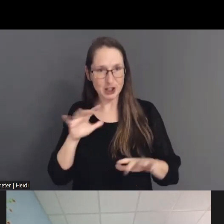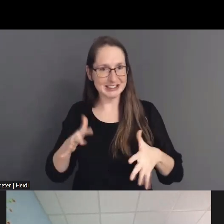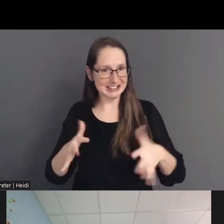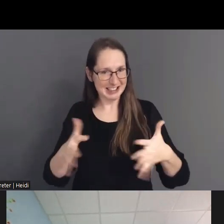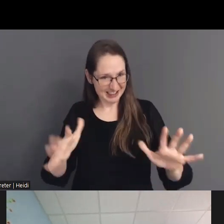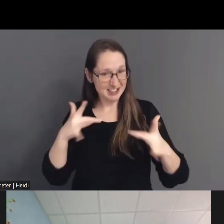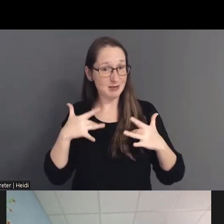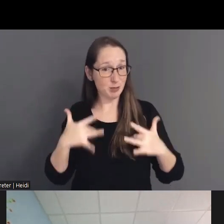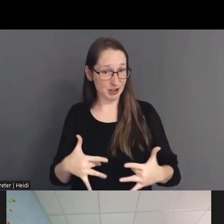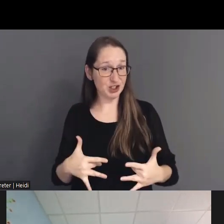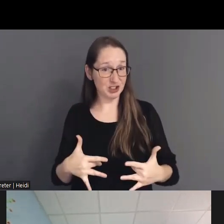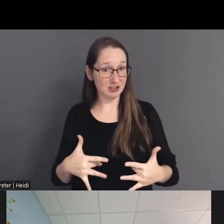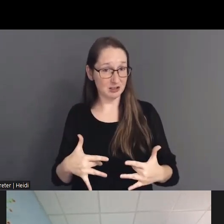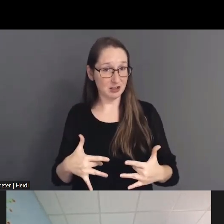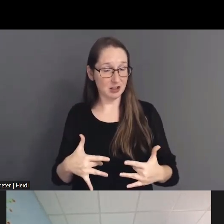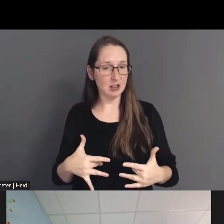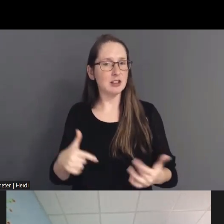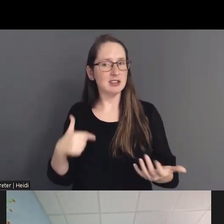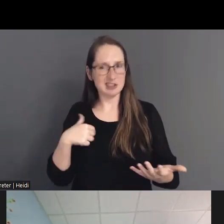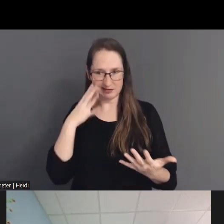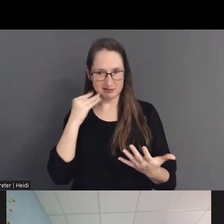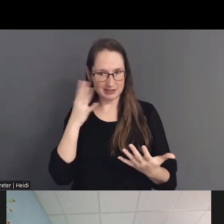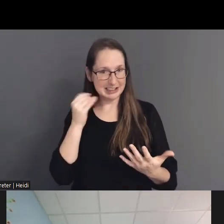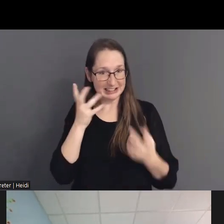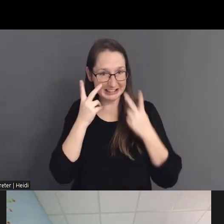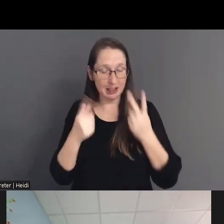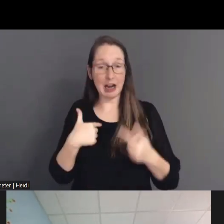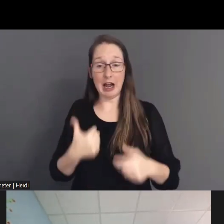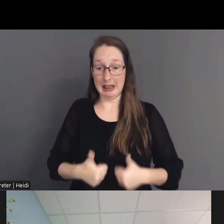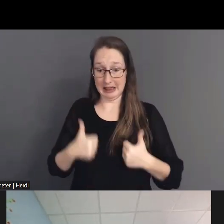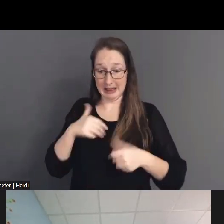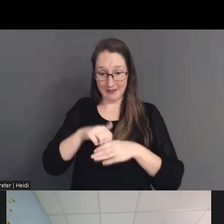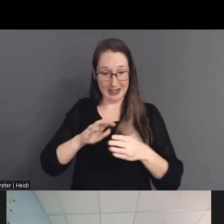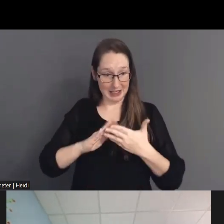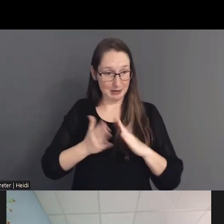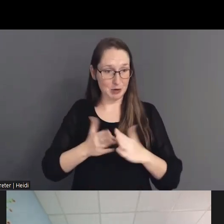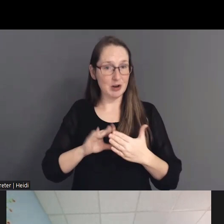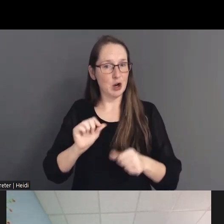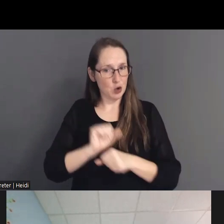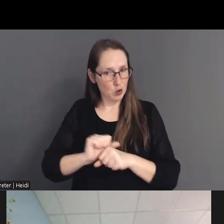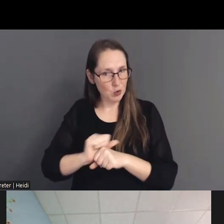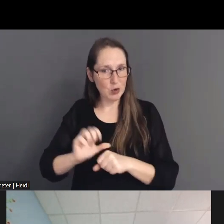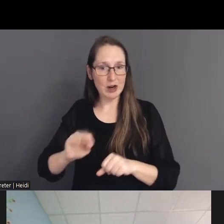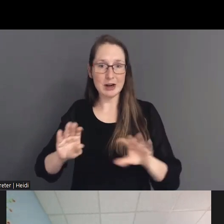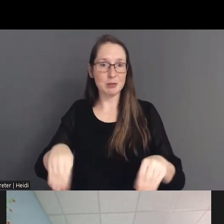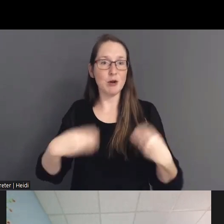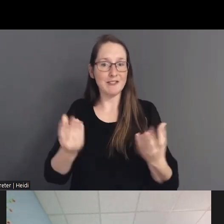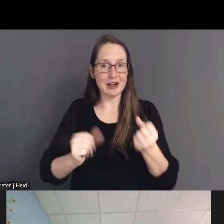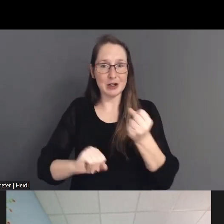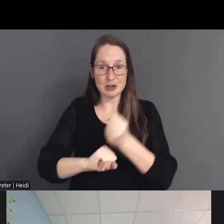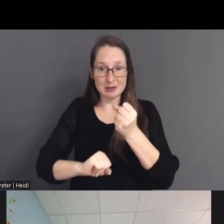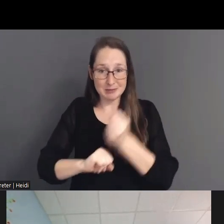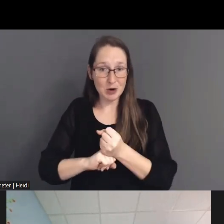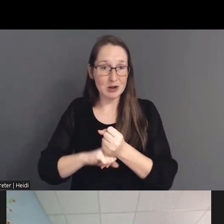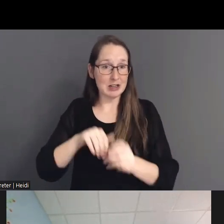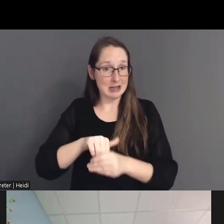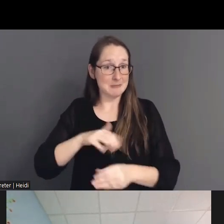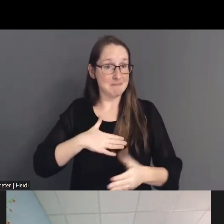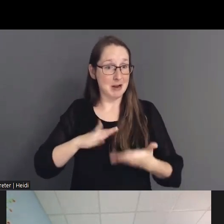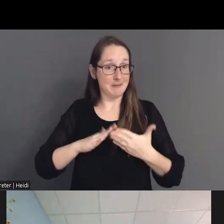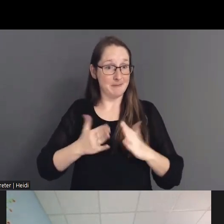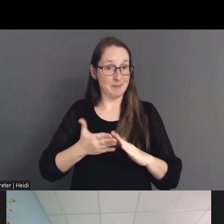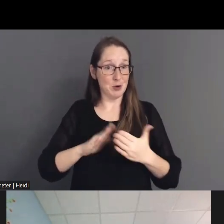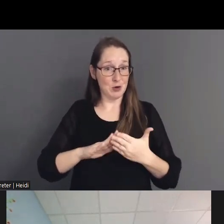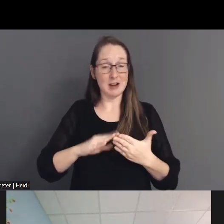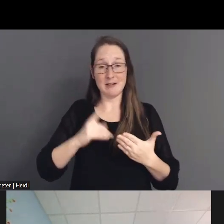and depression. I live in a community and work and provide supports in my community